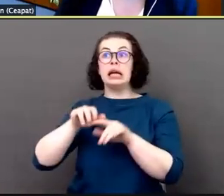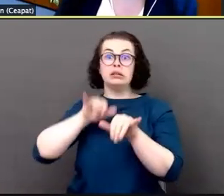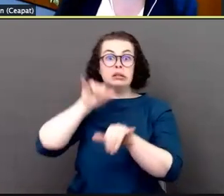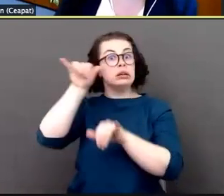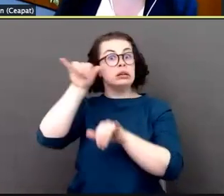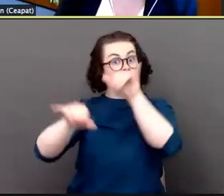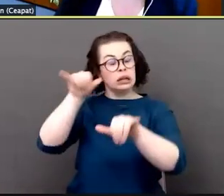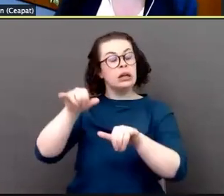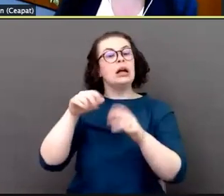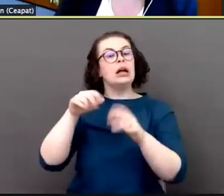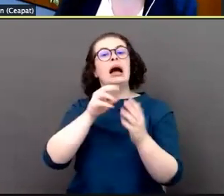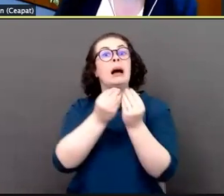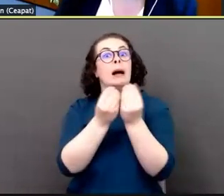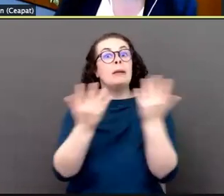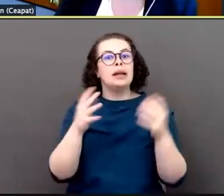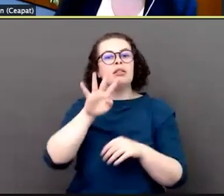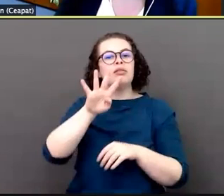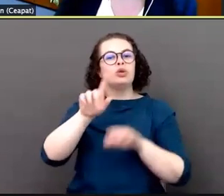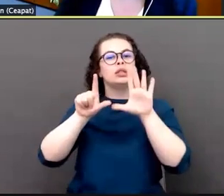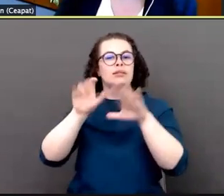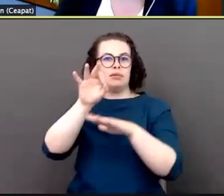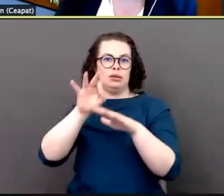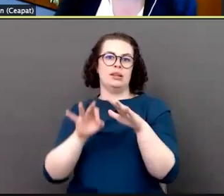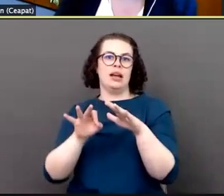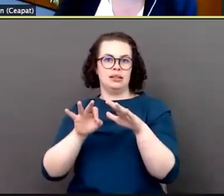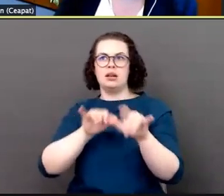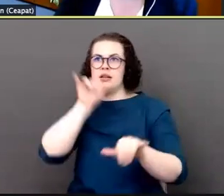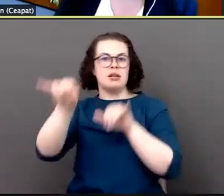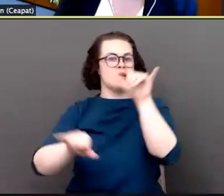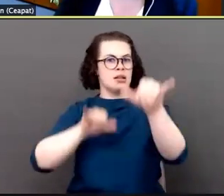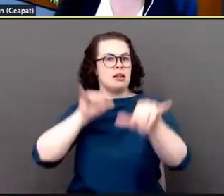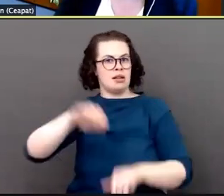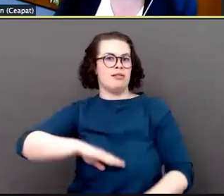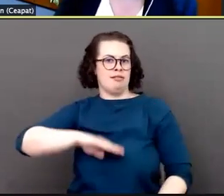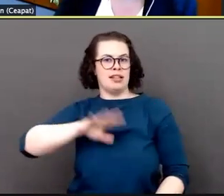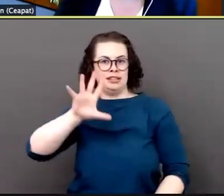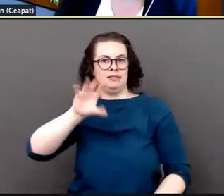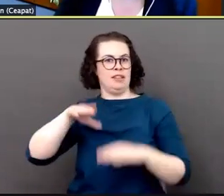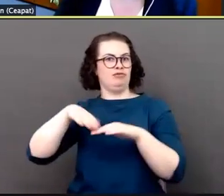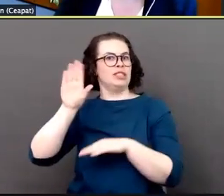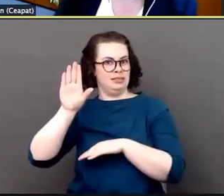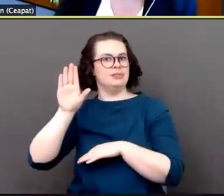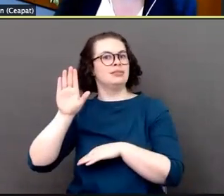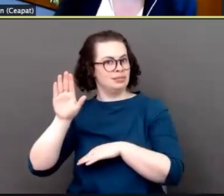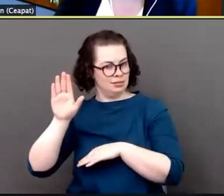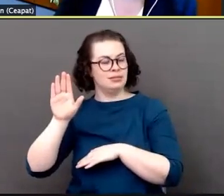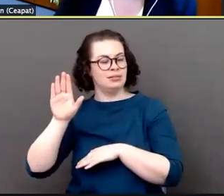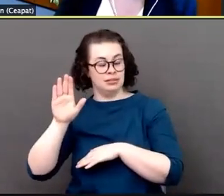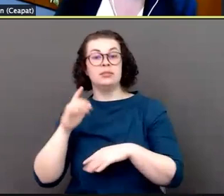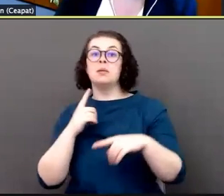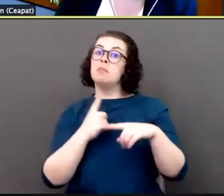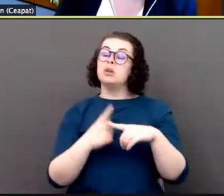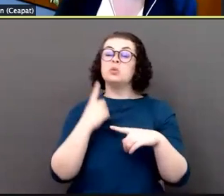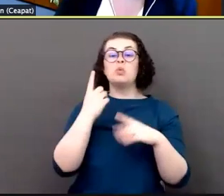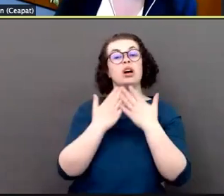47% of travelers in the EU, and that according to the study carried out by